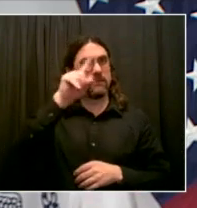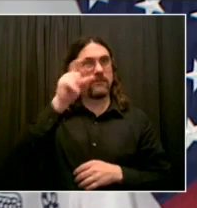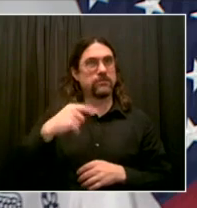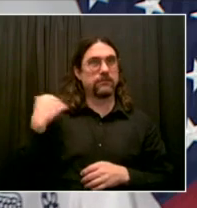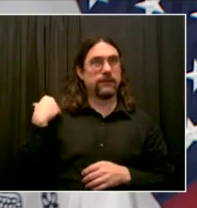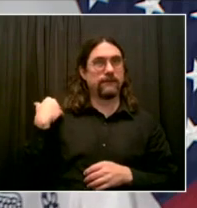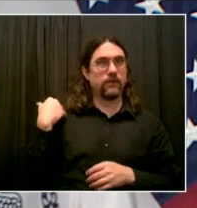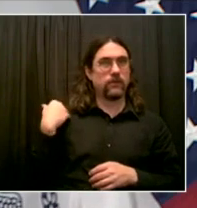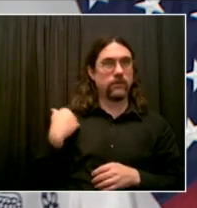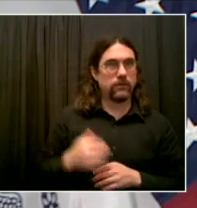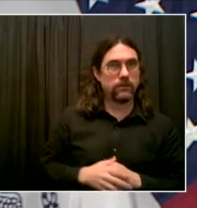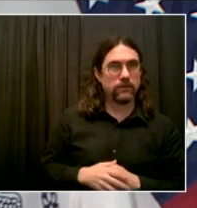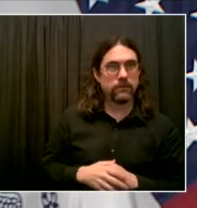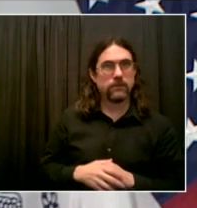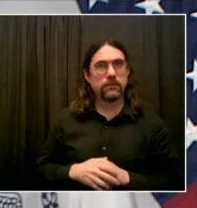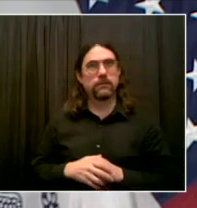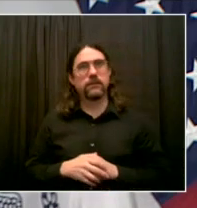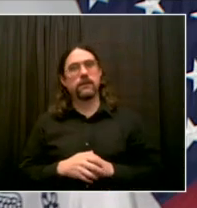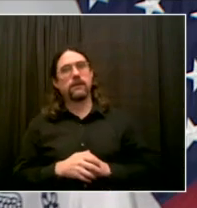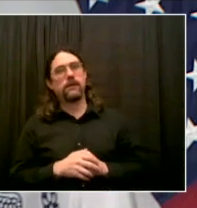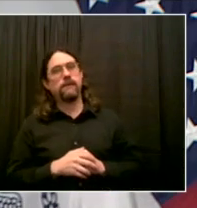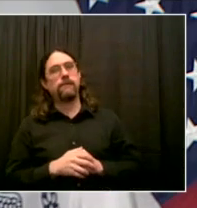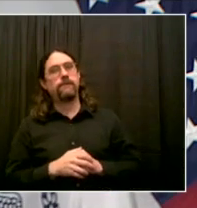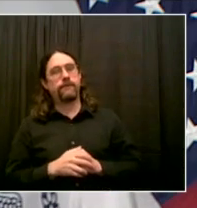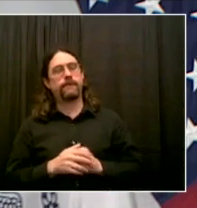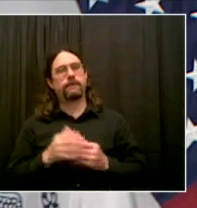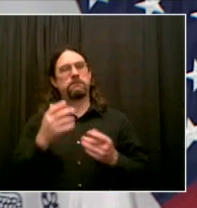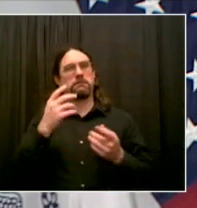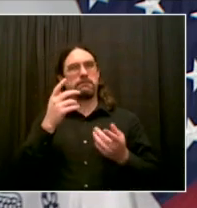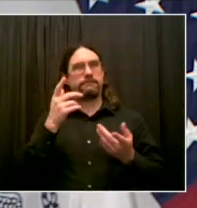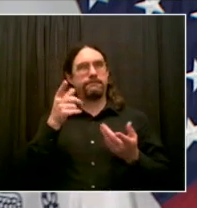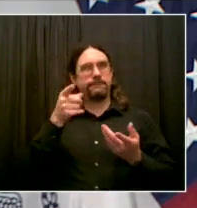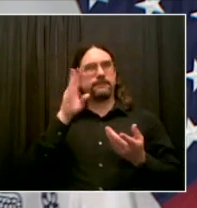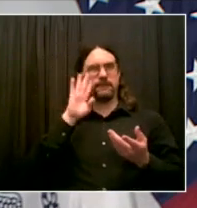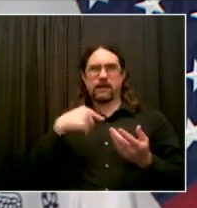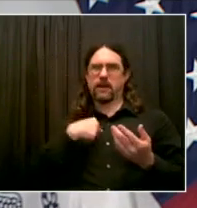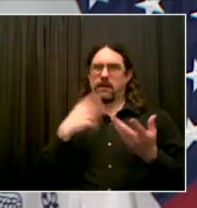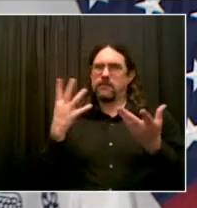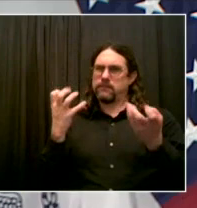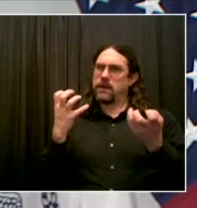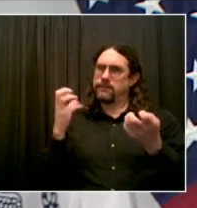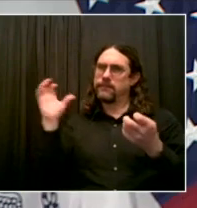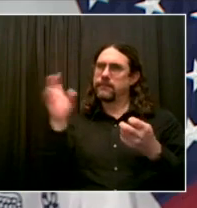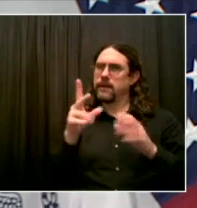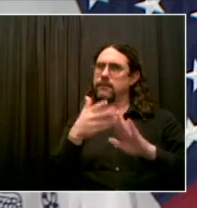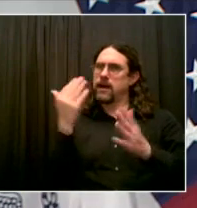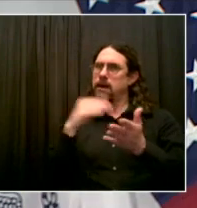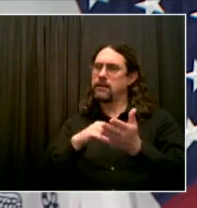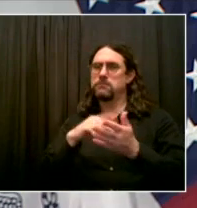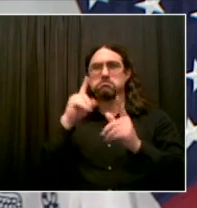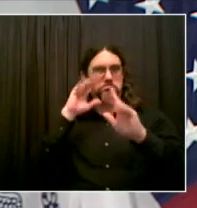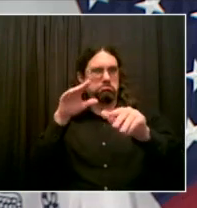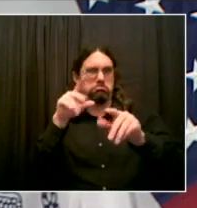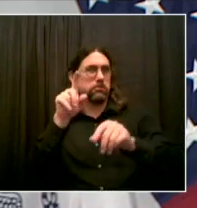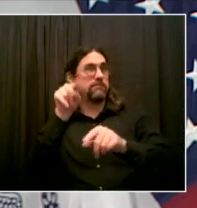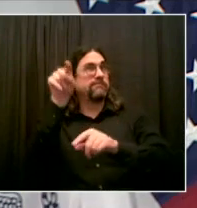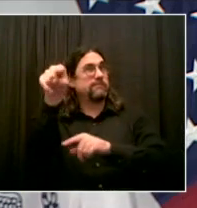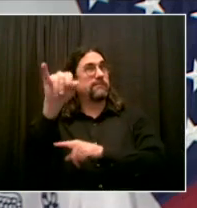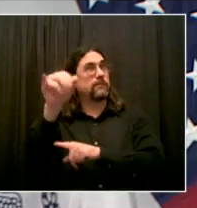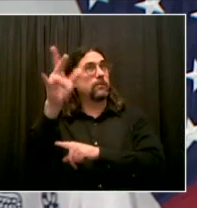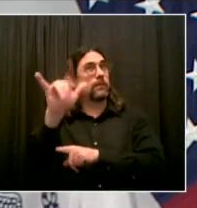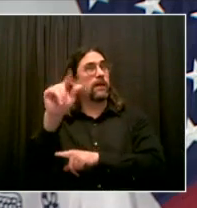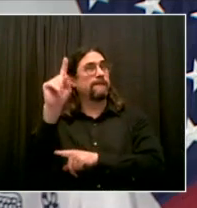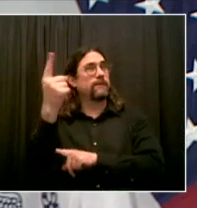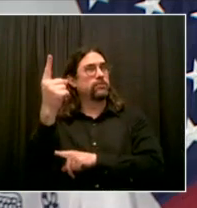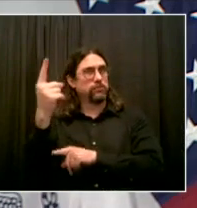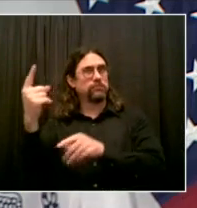back by July 1st, but when it comes to the lovebirds, we'd like to help them even sooner. So let me get you a quick update on